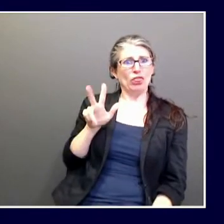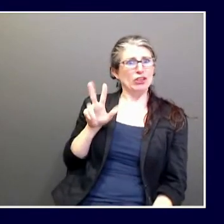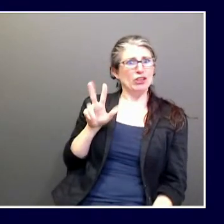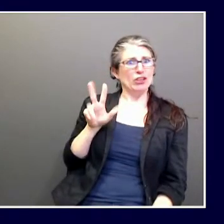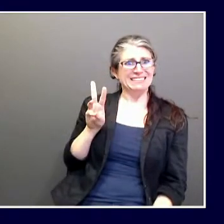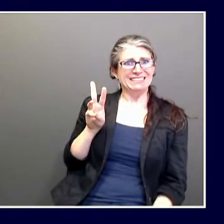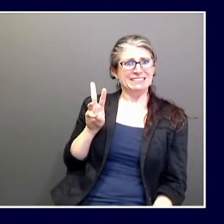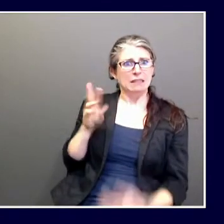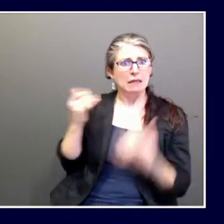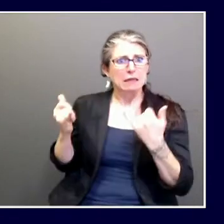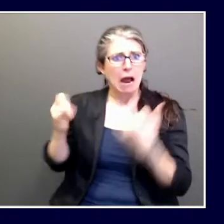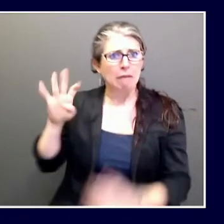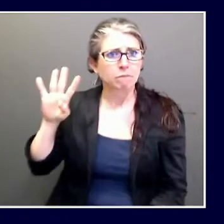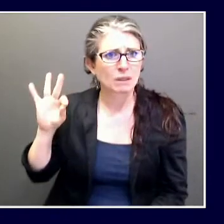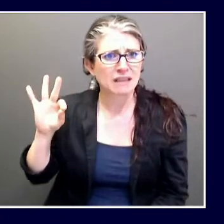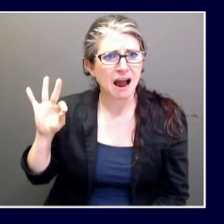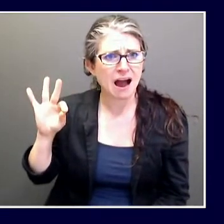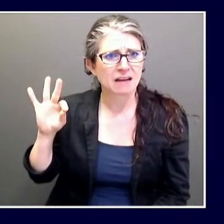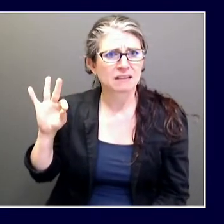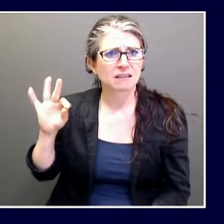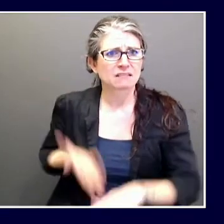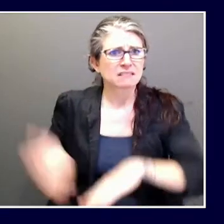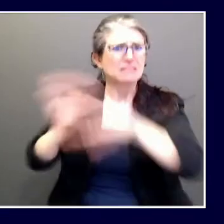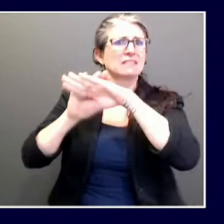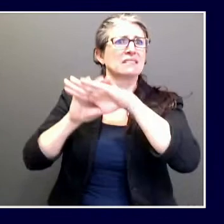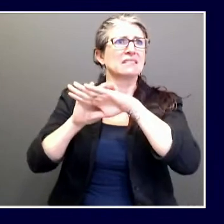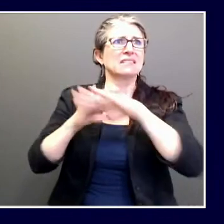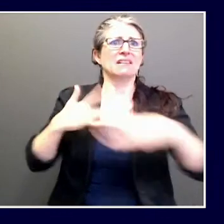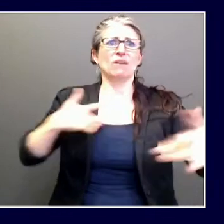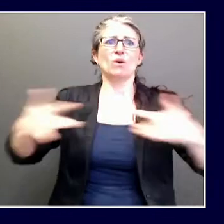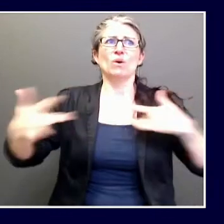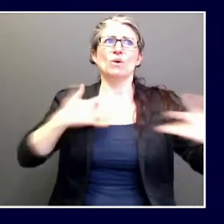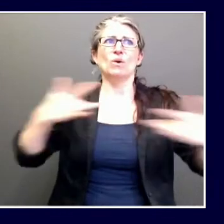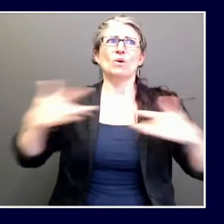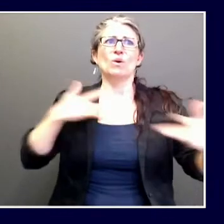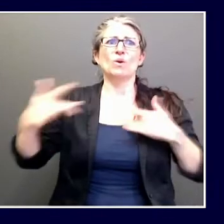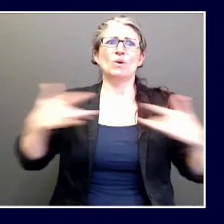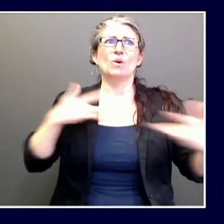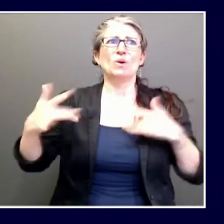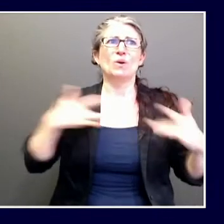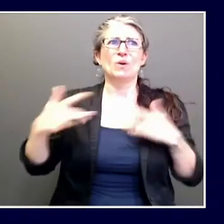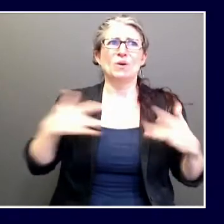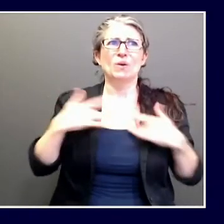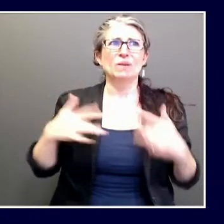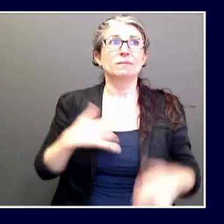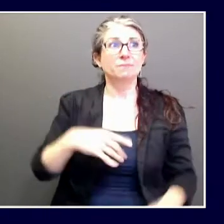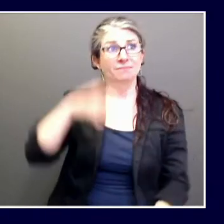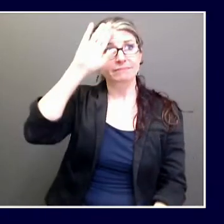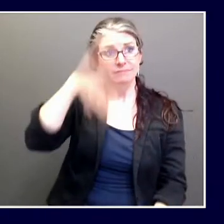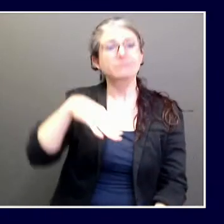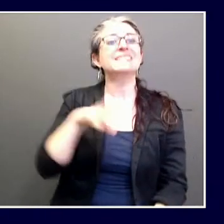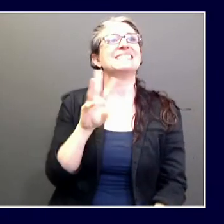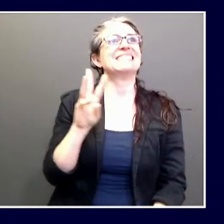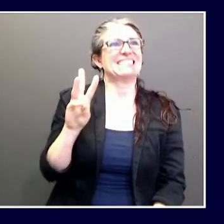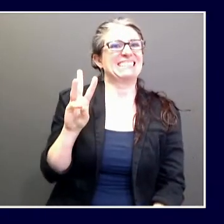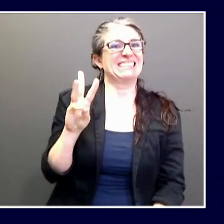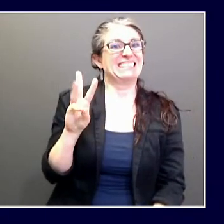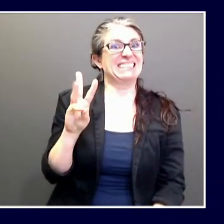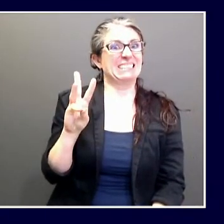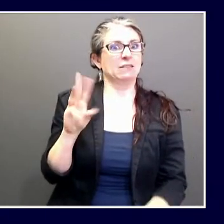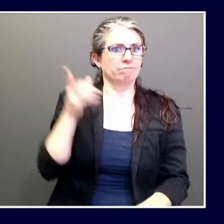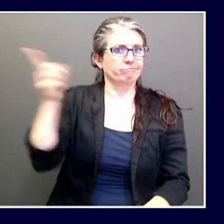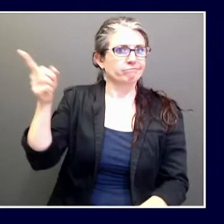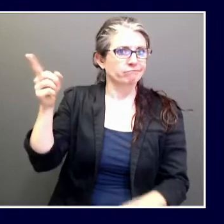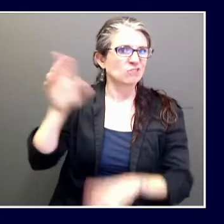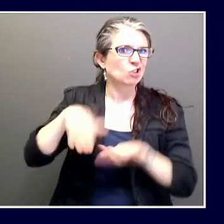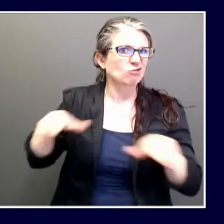ventilator. Right now in Maine, we are aware of 6 children who are currently in the hospital with COVID-19,